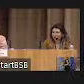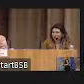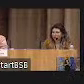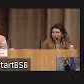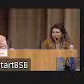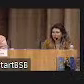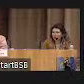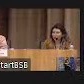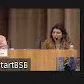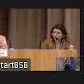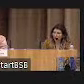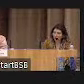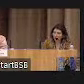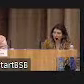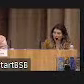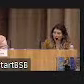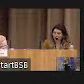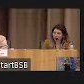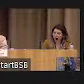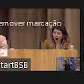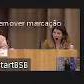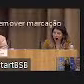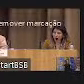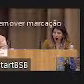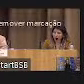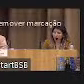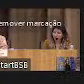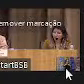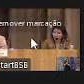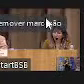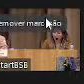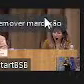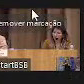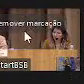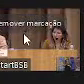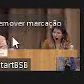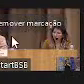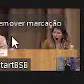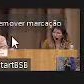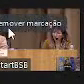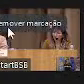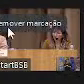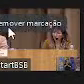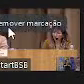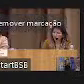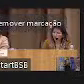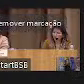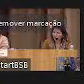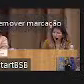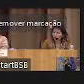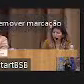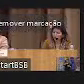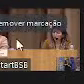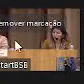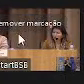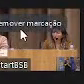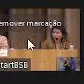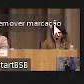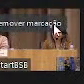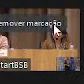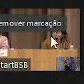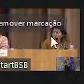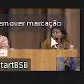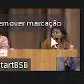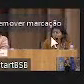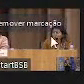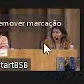and the methodology learn, because we have a very big heterogeneity, and the possibility